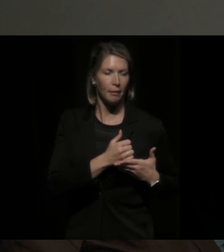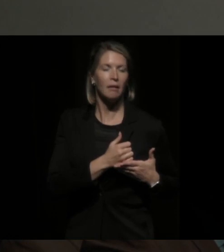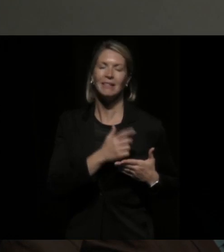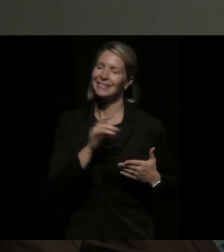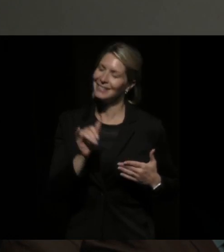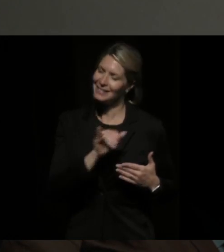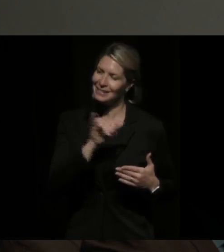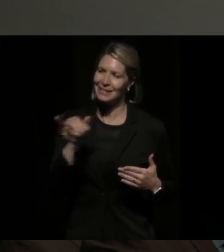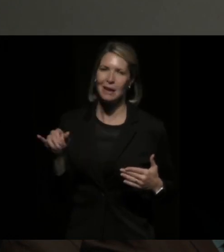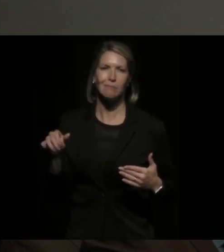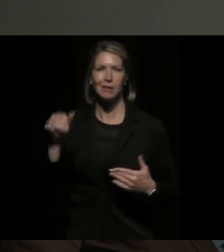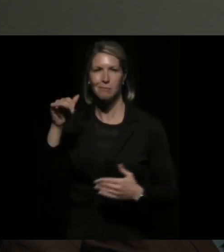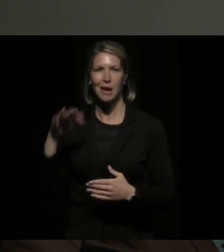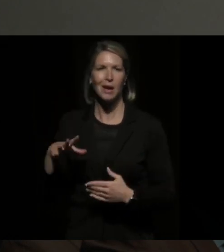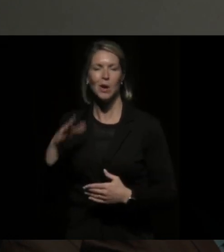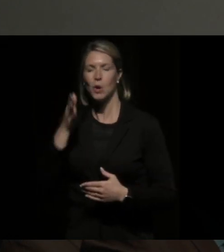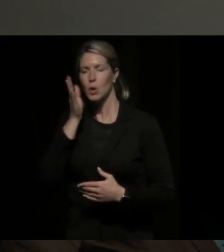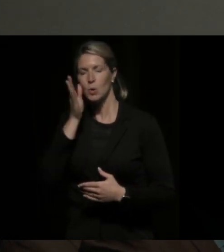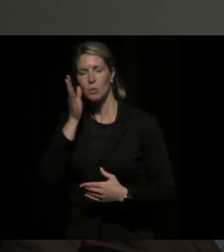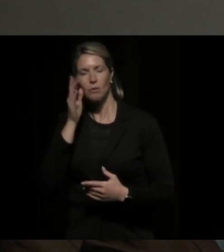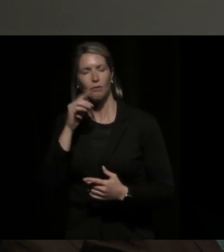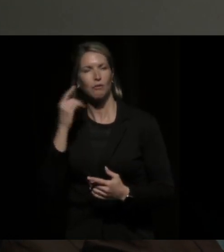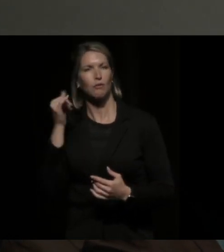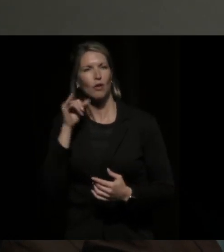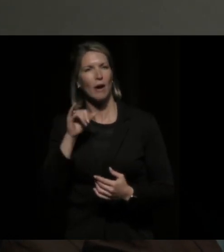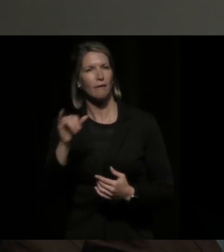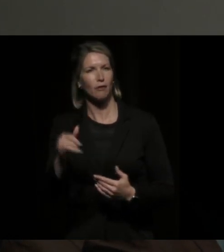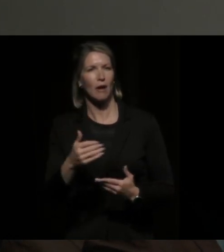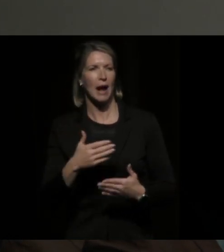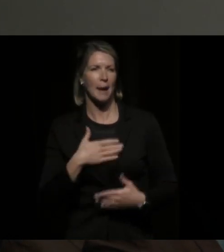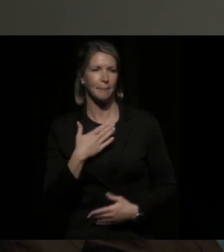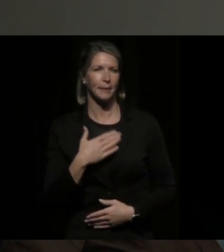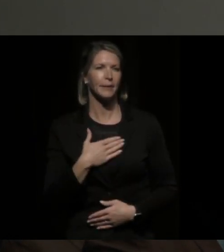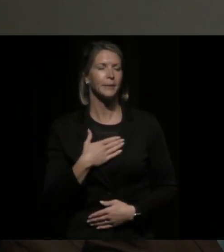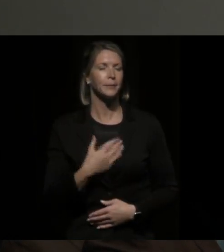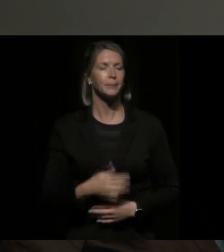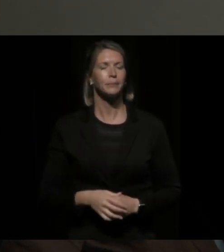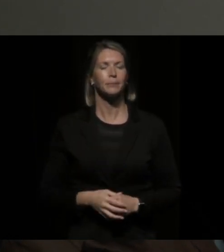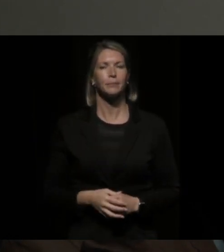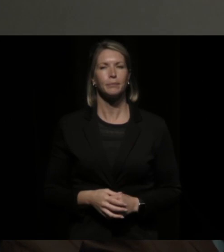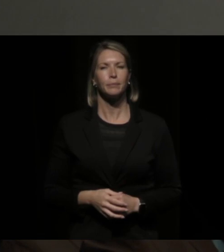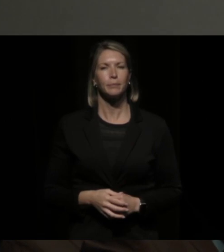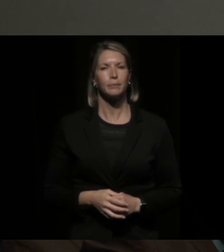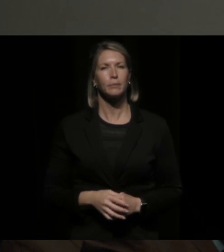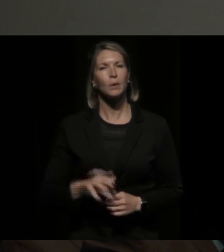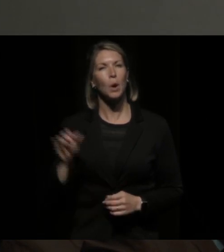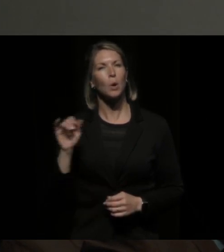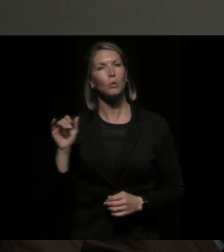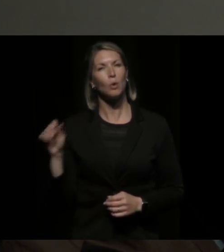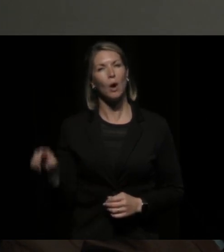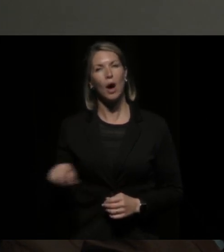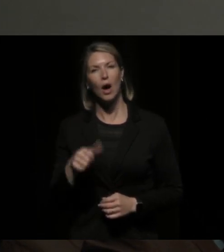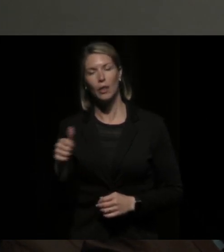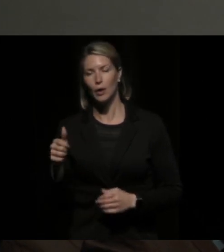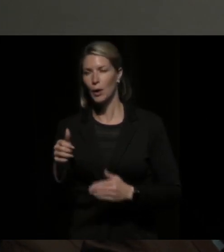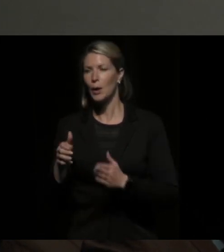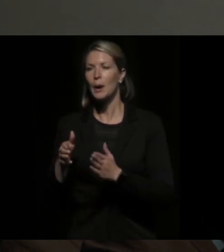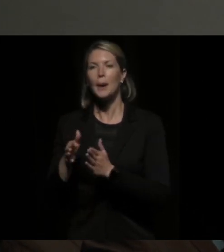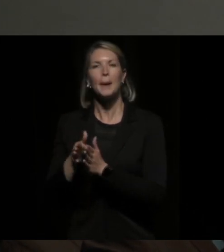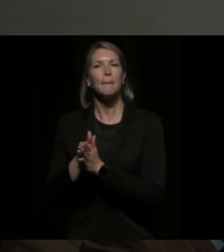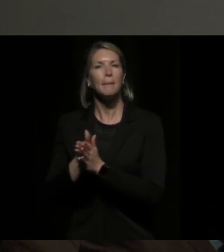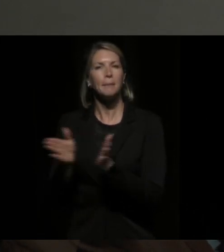province, and we are eternally grateful. To all the rest of the valued public service employees, you are indeed